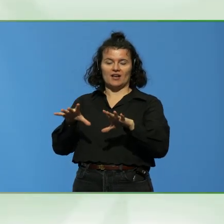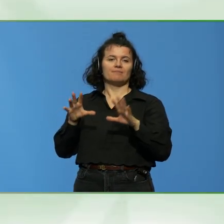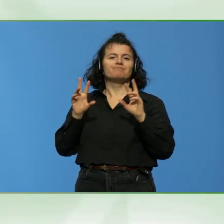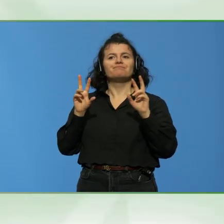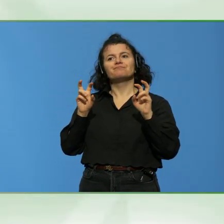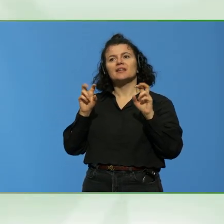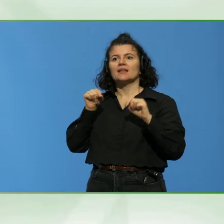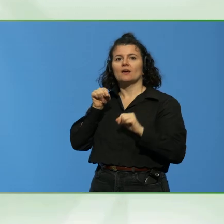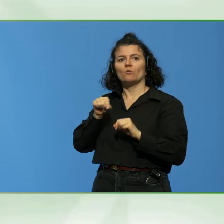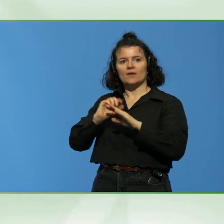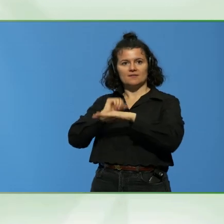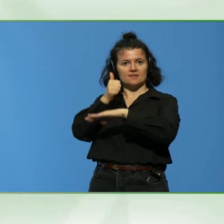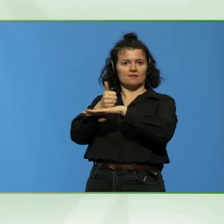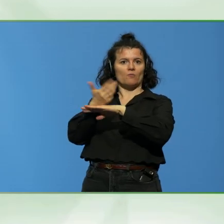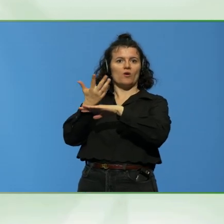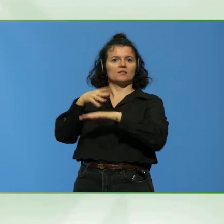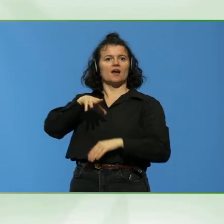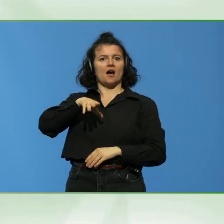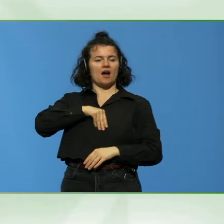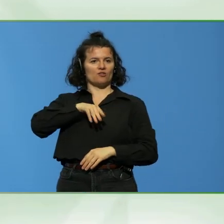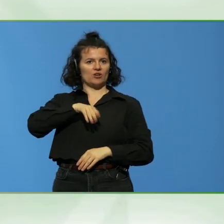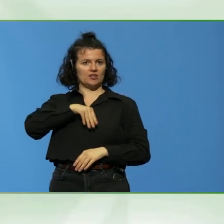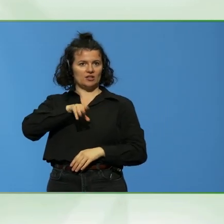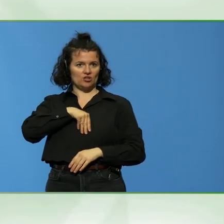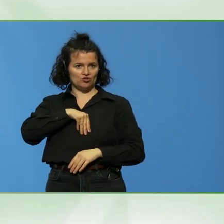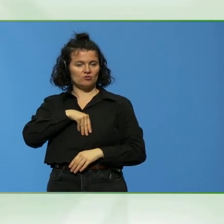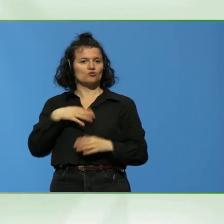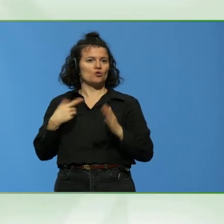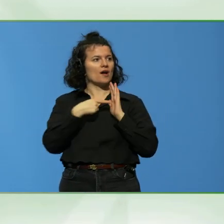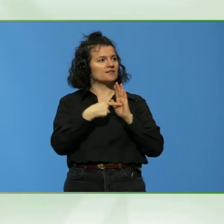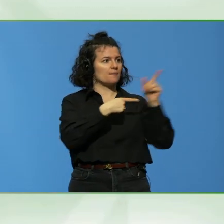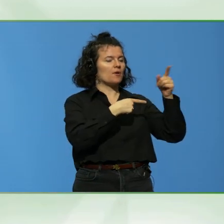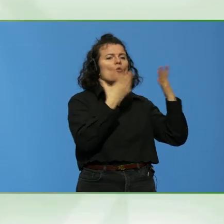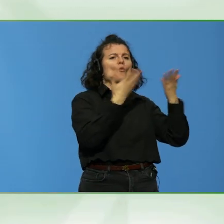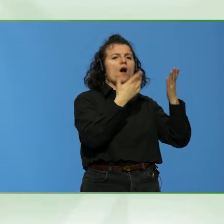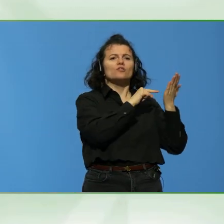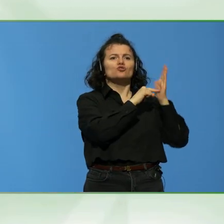system where it's a points-based system for productions where they can